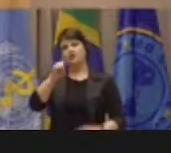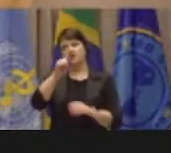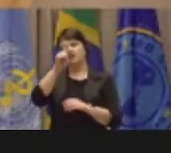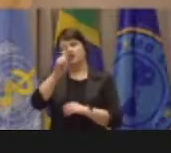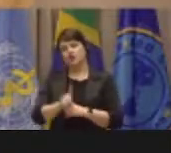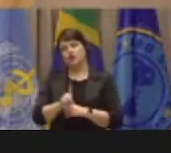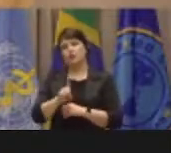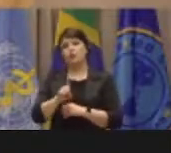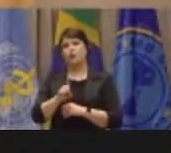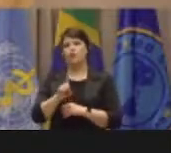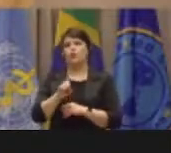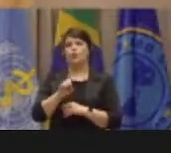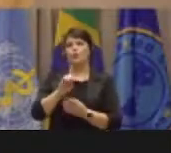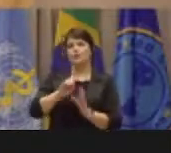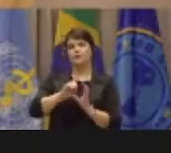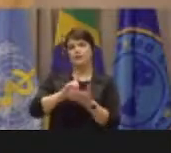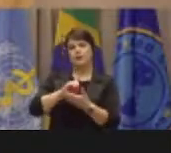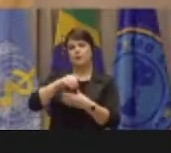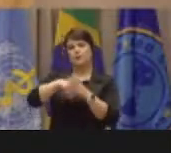the Evidence